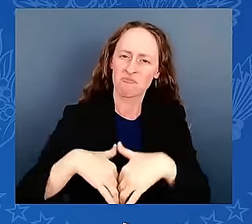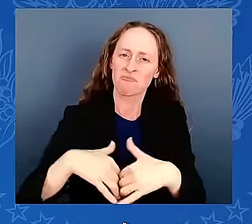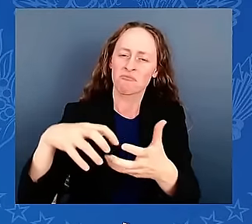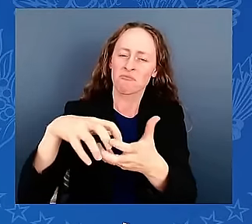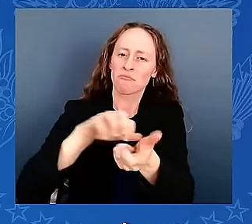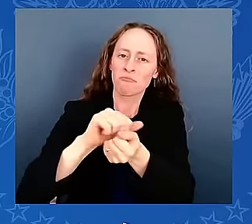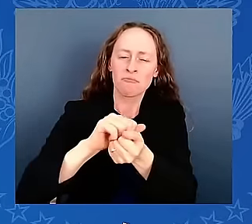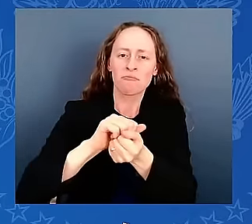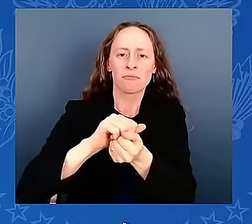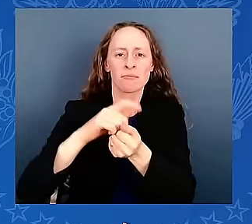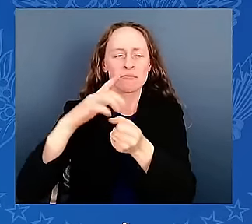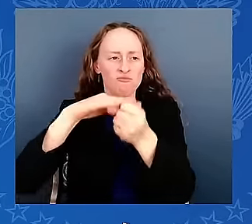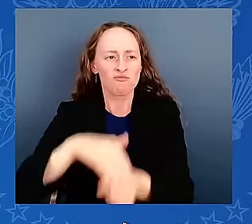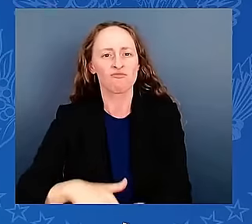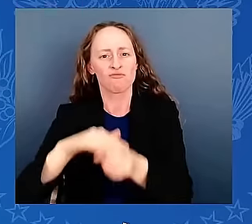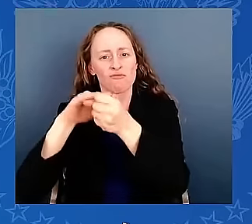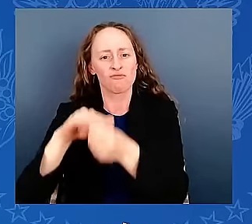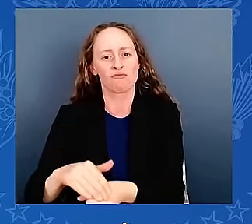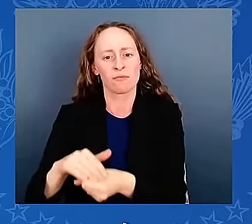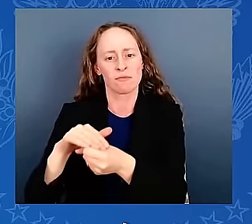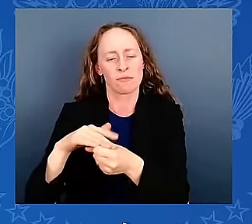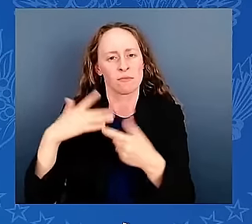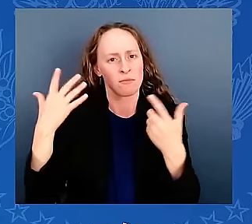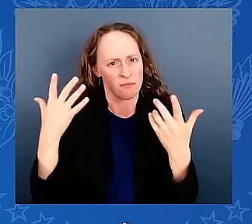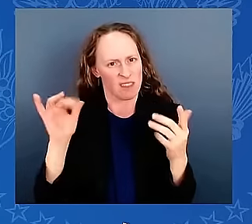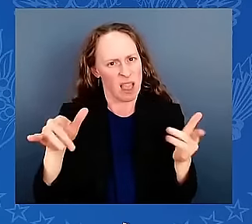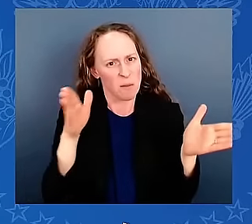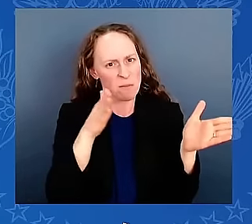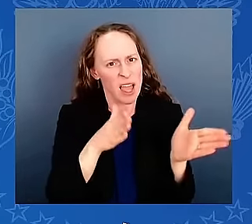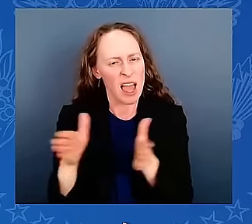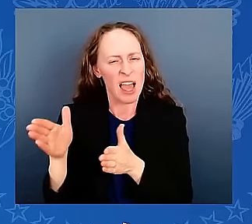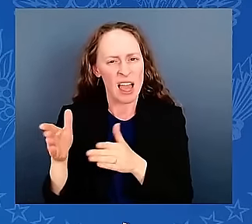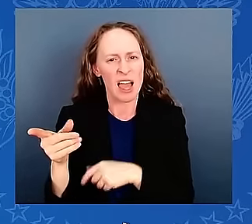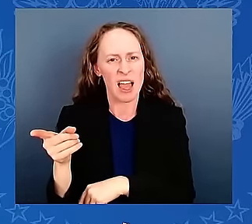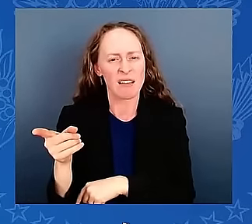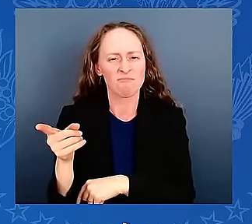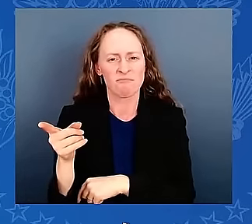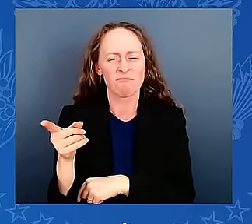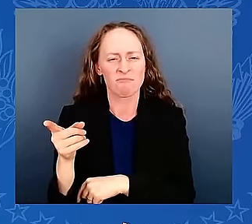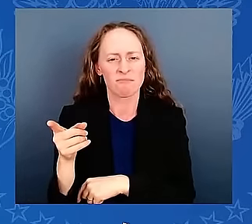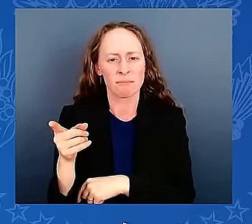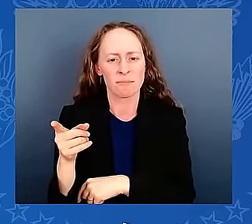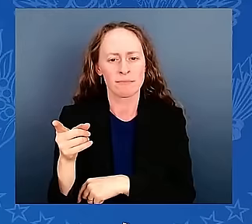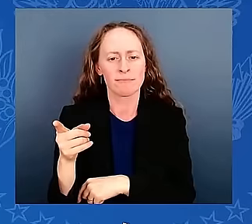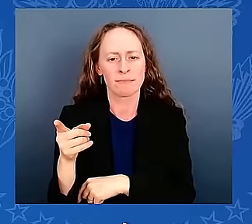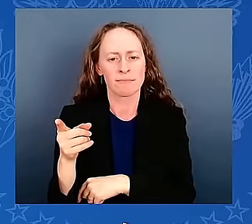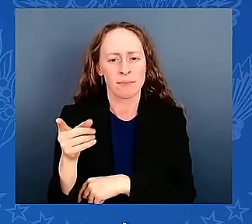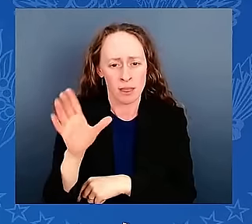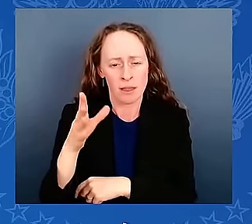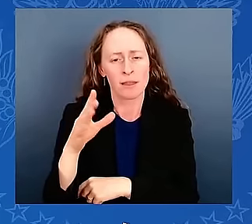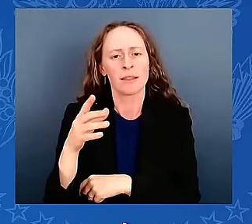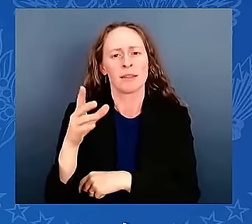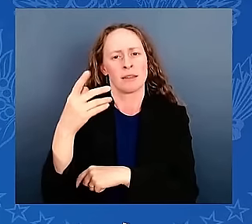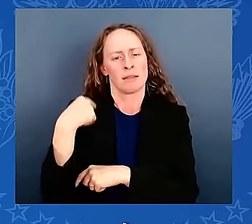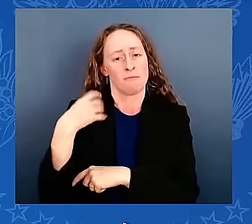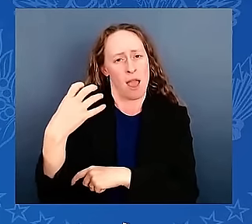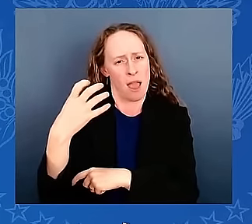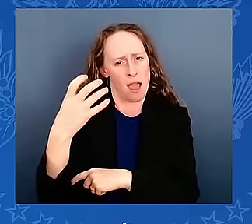But they must know that in NAACP, we will be here for that fight.